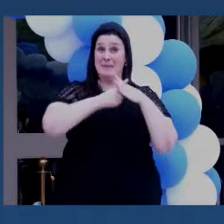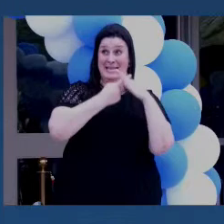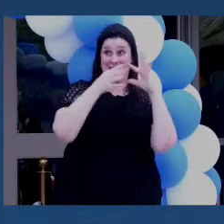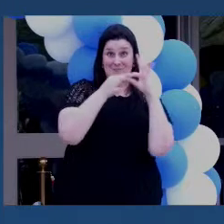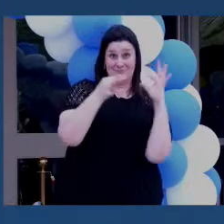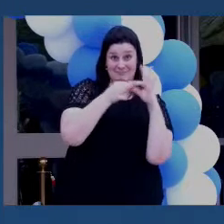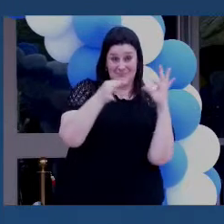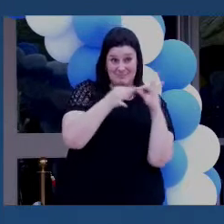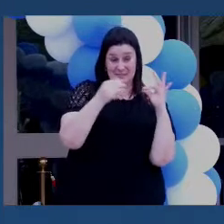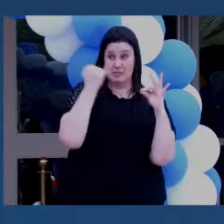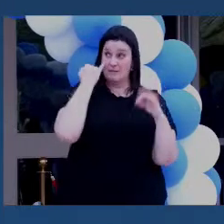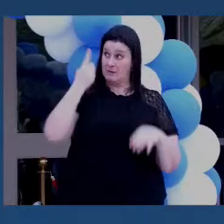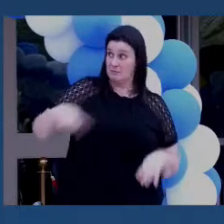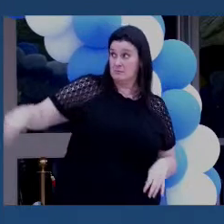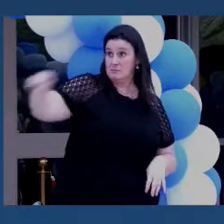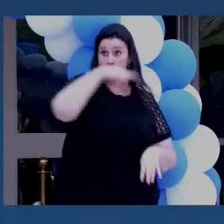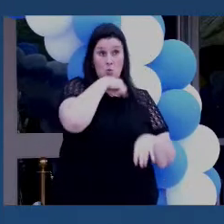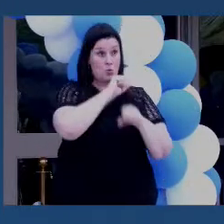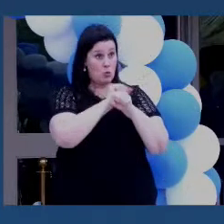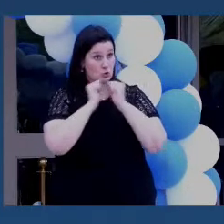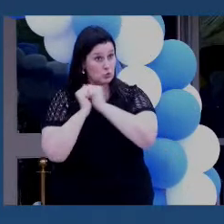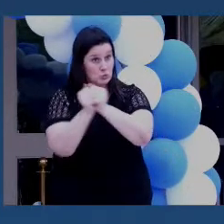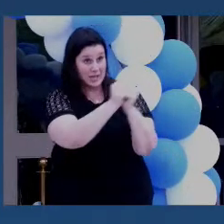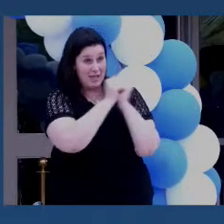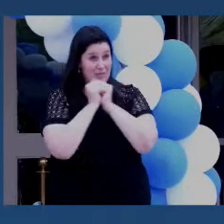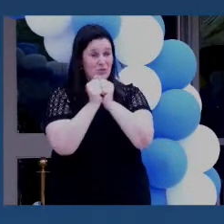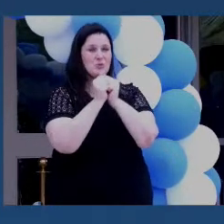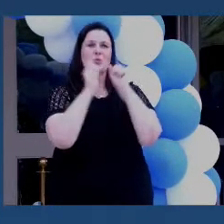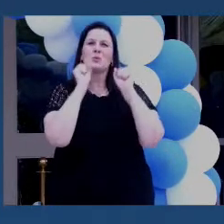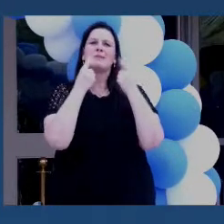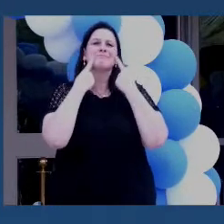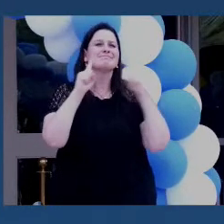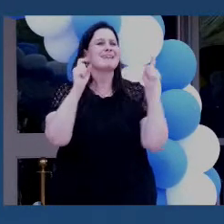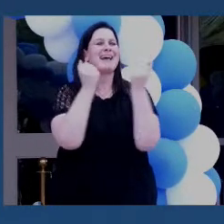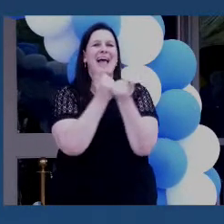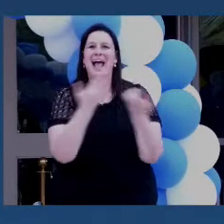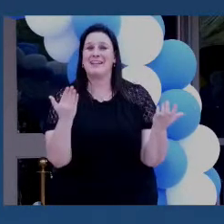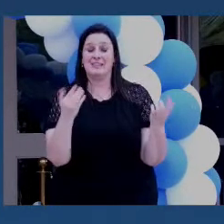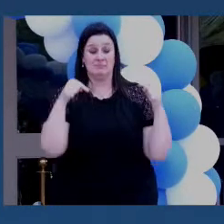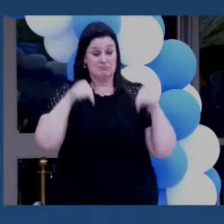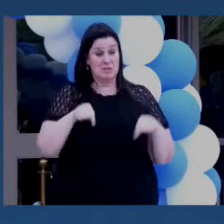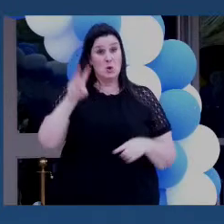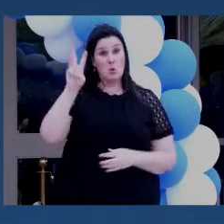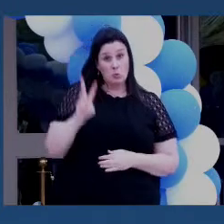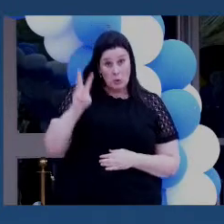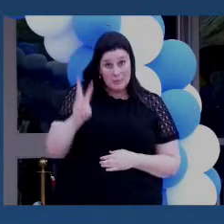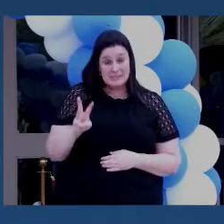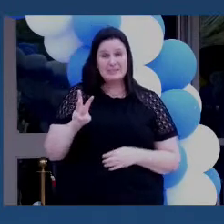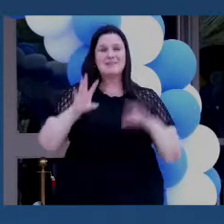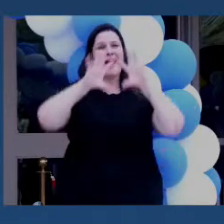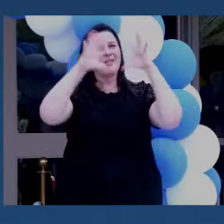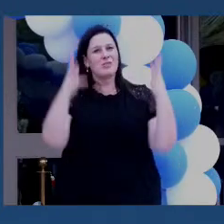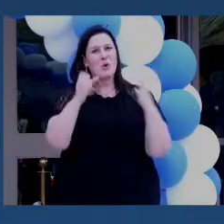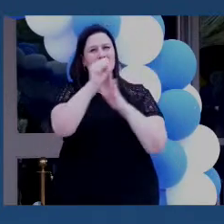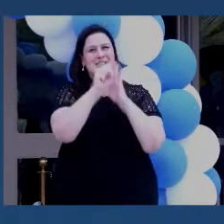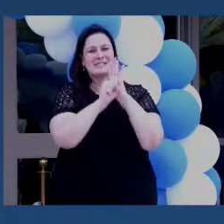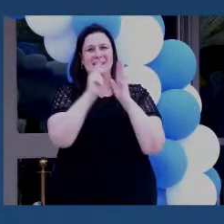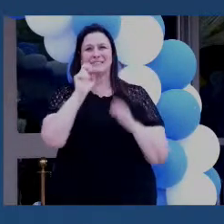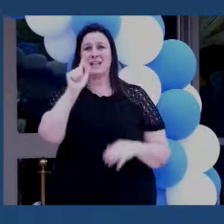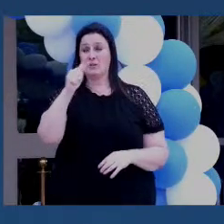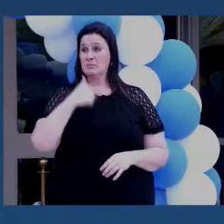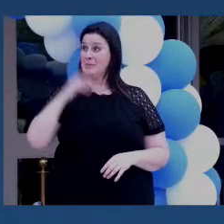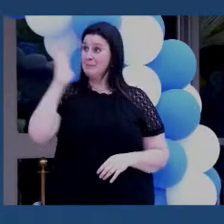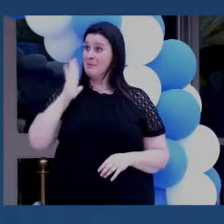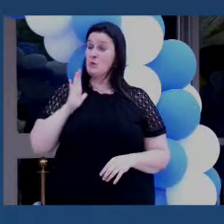together, we can do anything here in Wilmington and in our great state of Delaware. Let's cut this. I used to be lieutenant